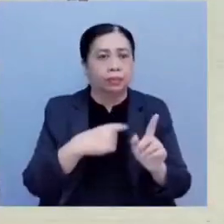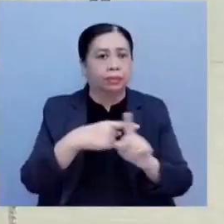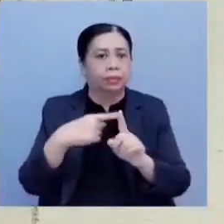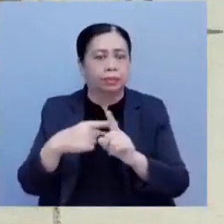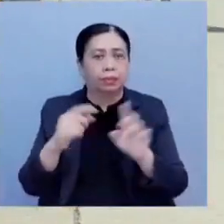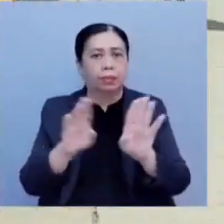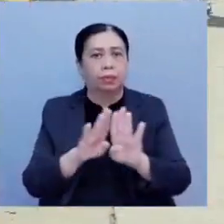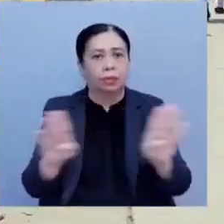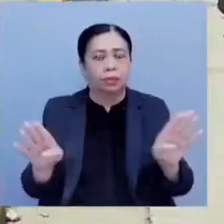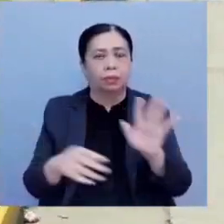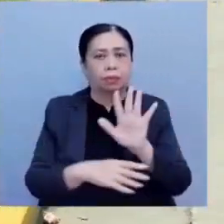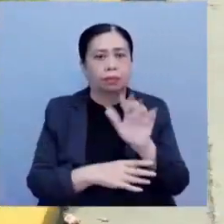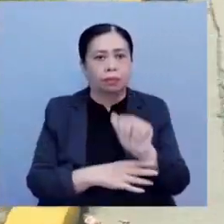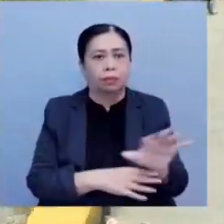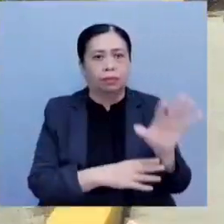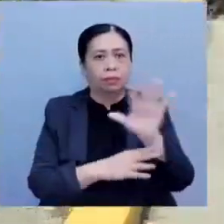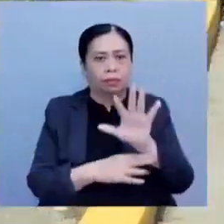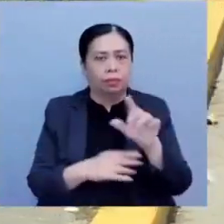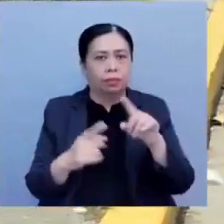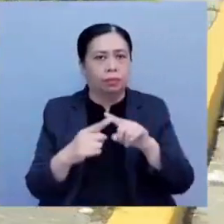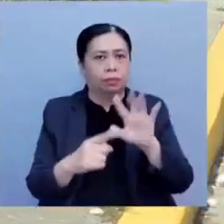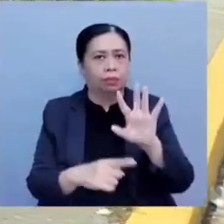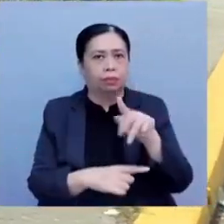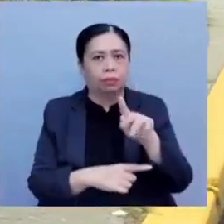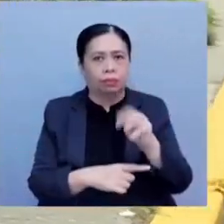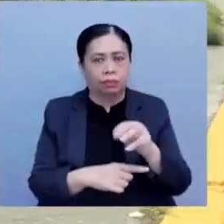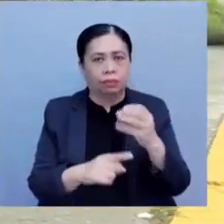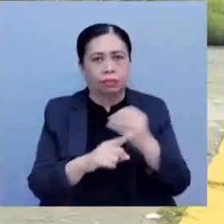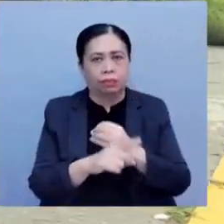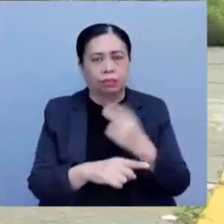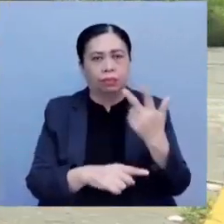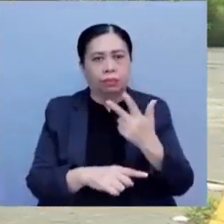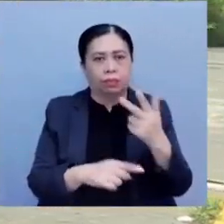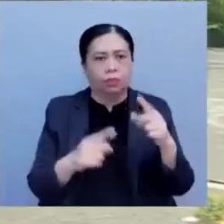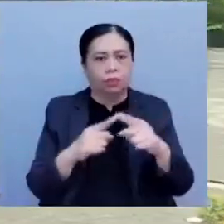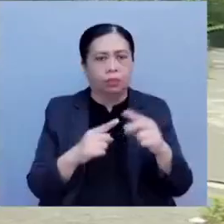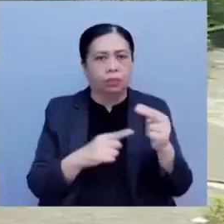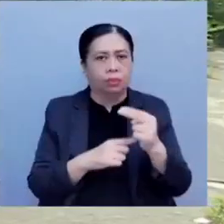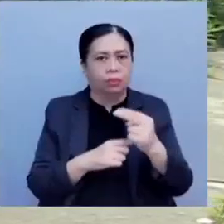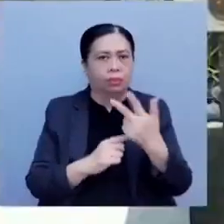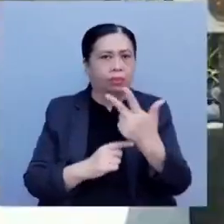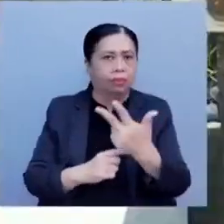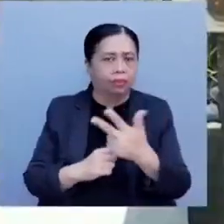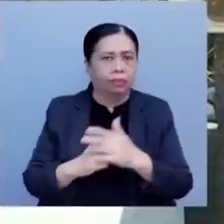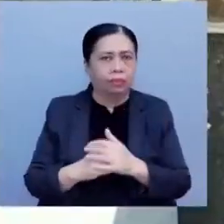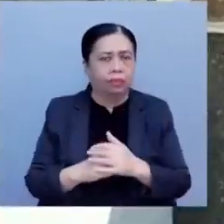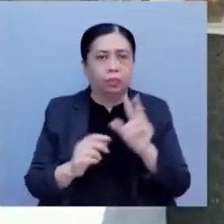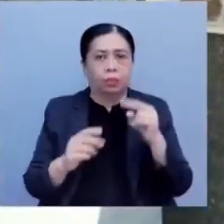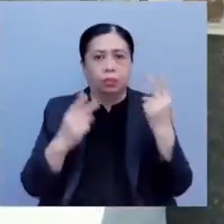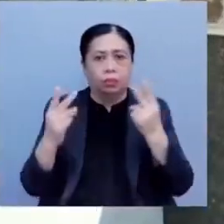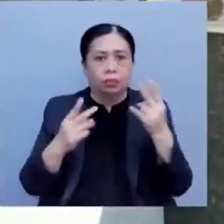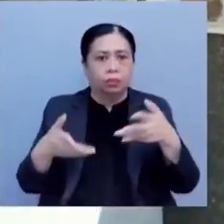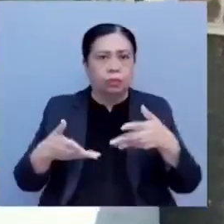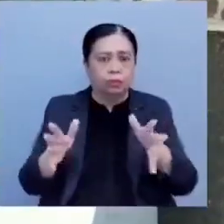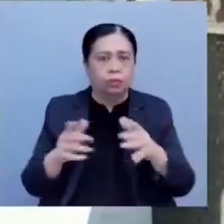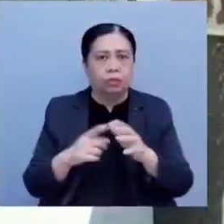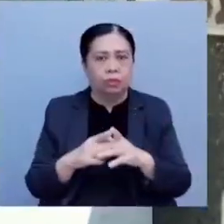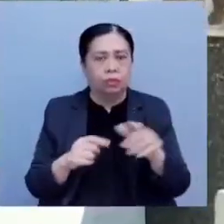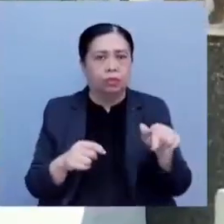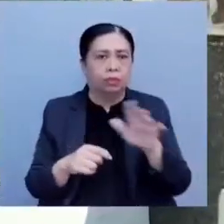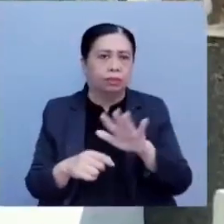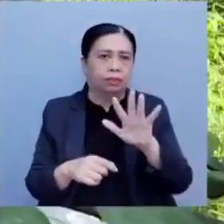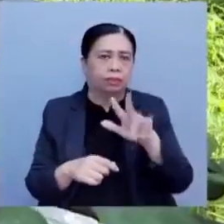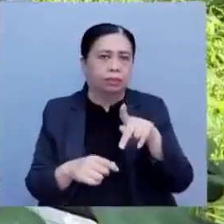from 5 a.m. to 5 p.m. from October 30 to November 3. No visitors will be allowed to enter beyond 5